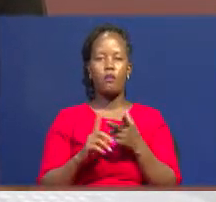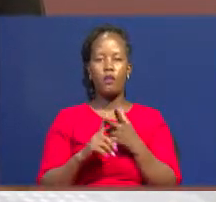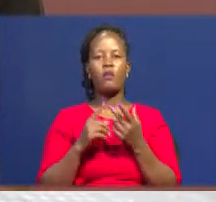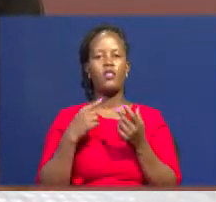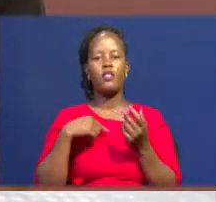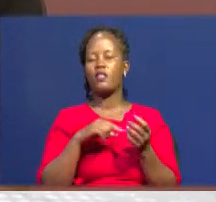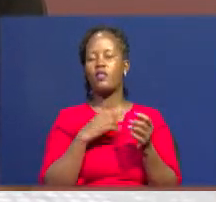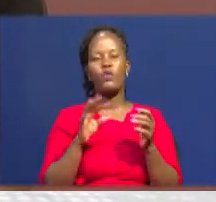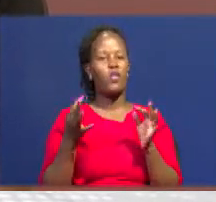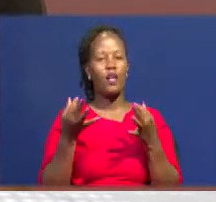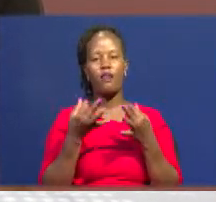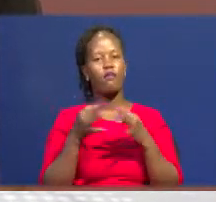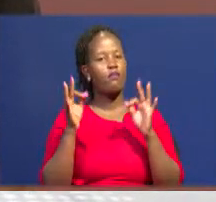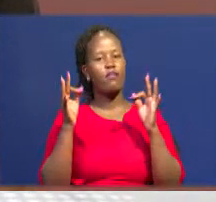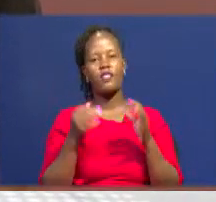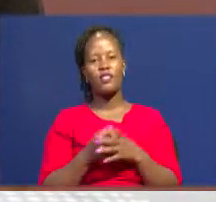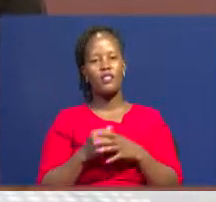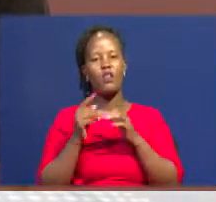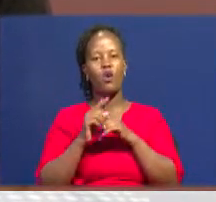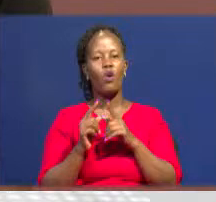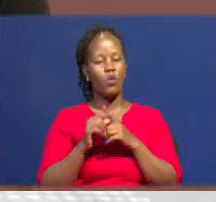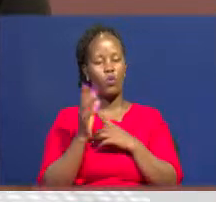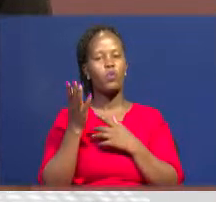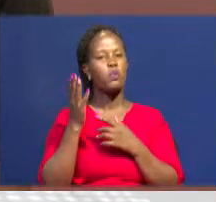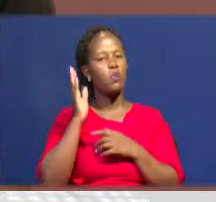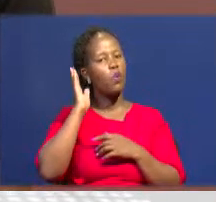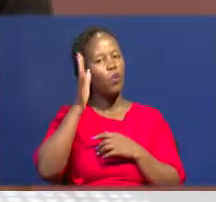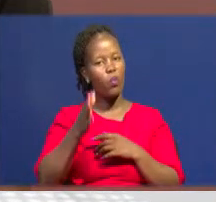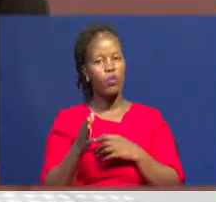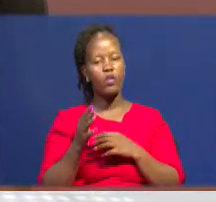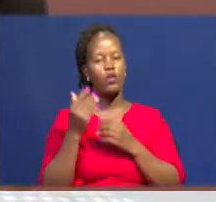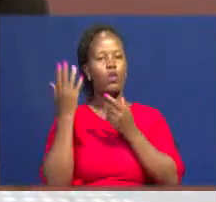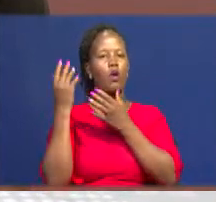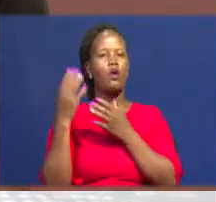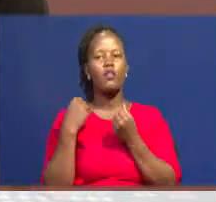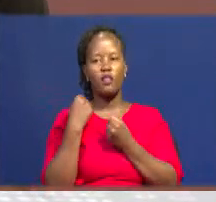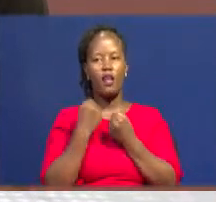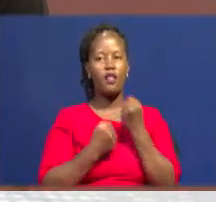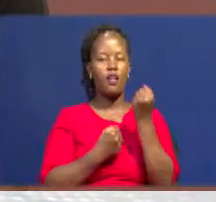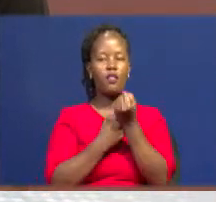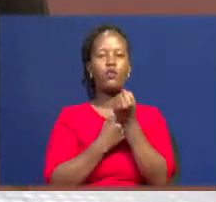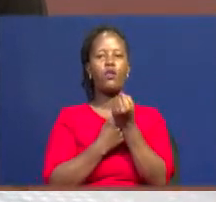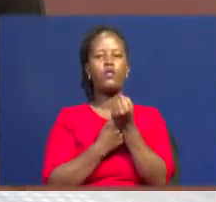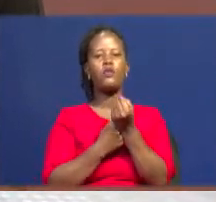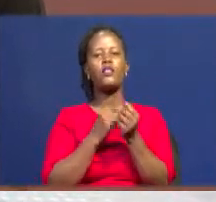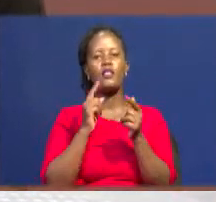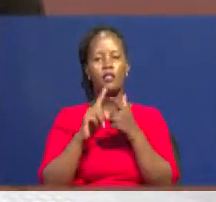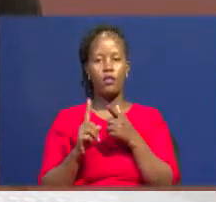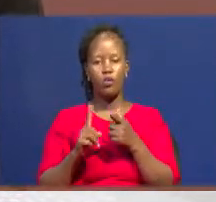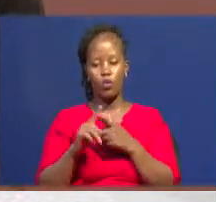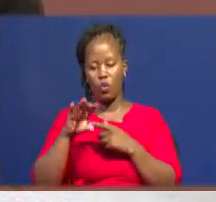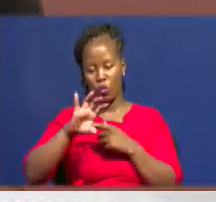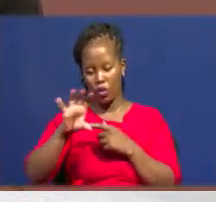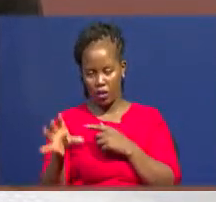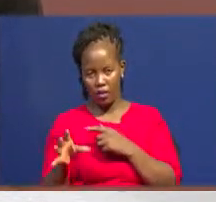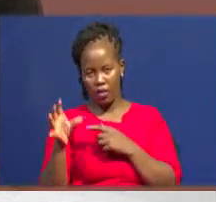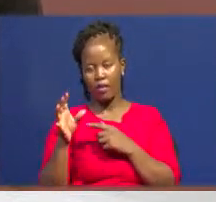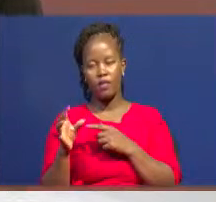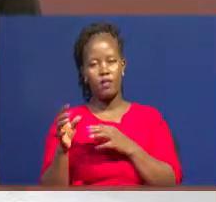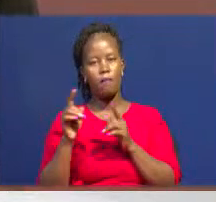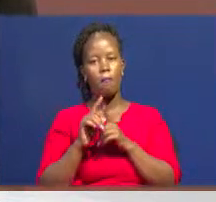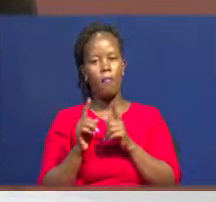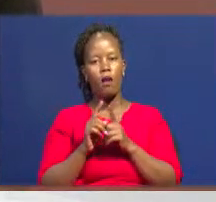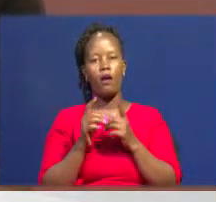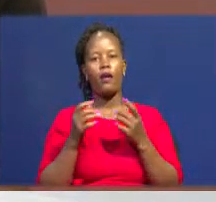have the will, so we just need support of the counties, and we are going to be seeing